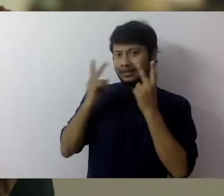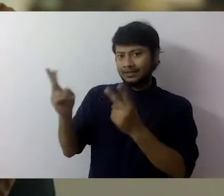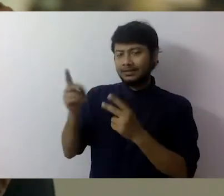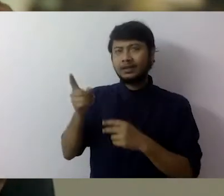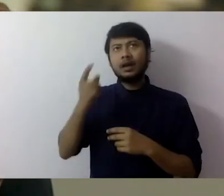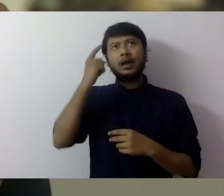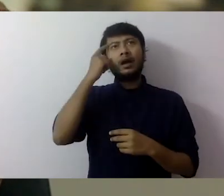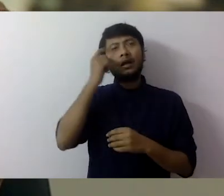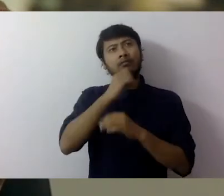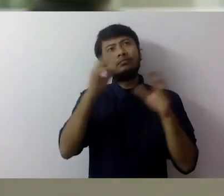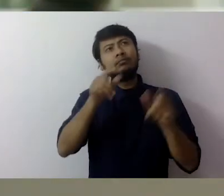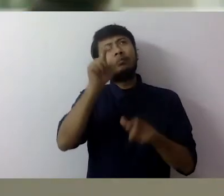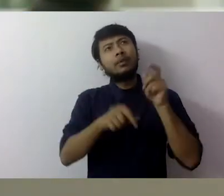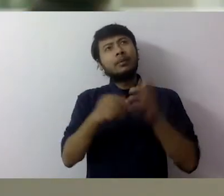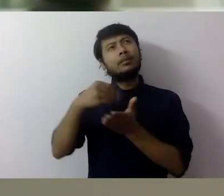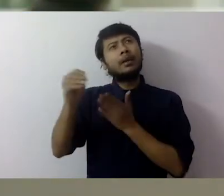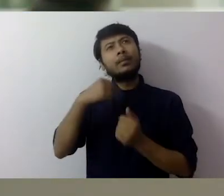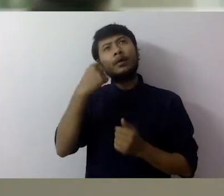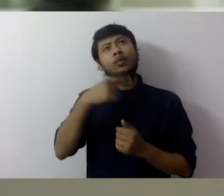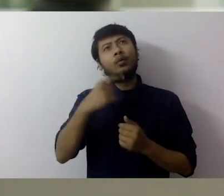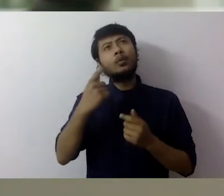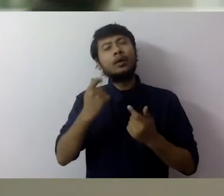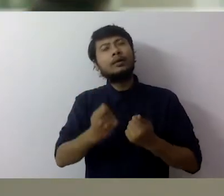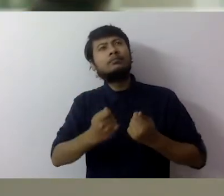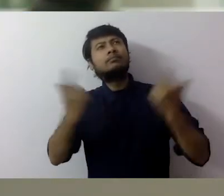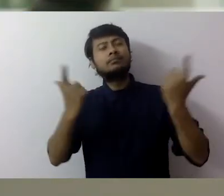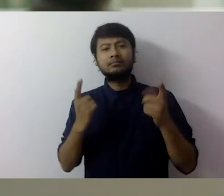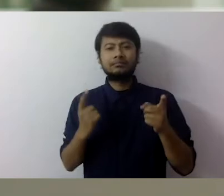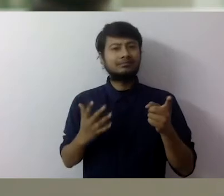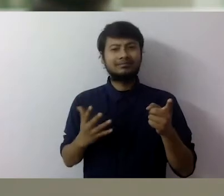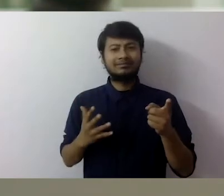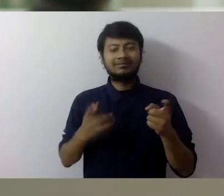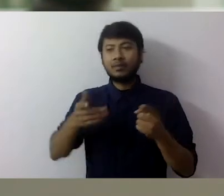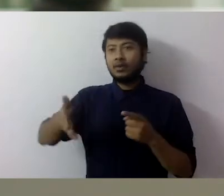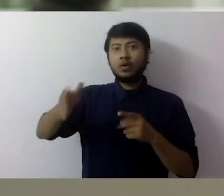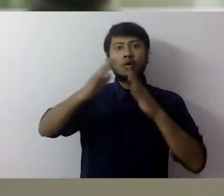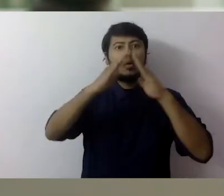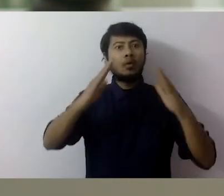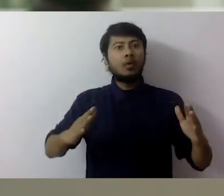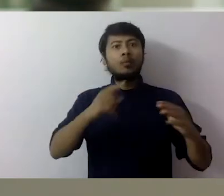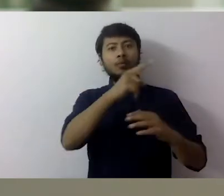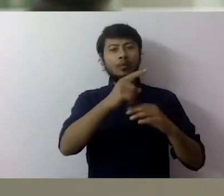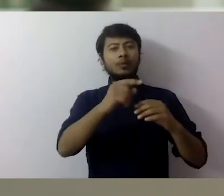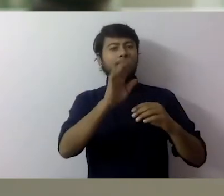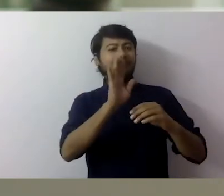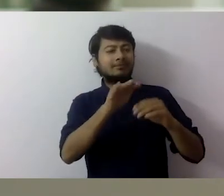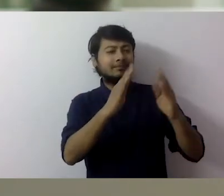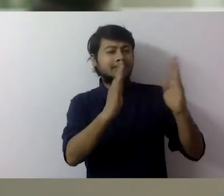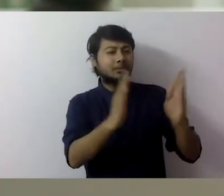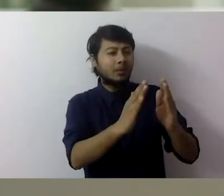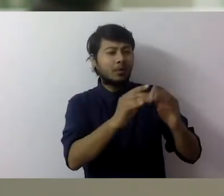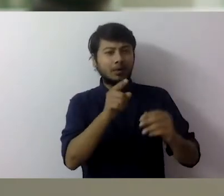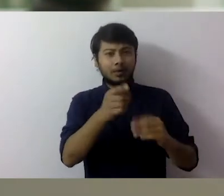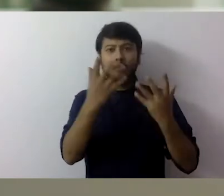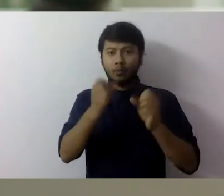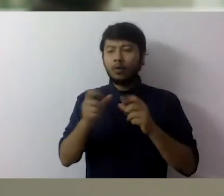consumers of the Bortala prints were. Those who could not afford expensive paintings or even colored prints of deities for their home shrines, and yet wished for